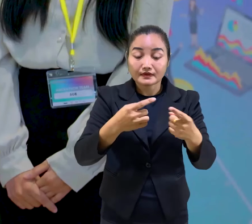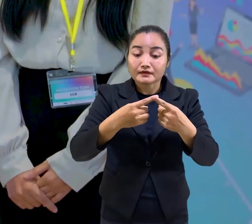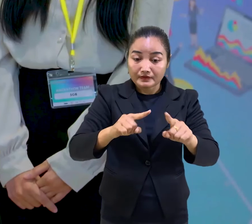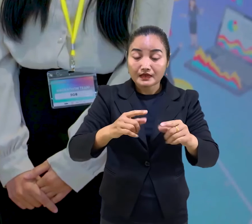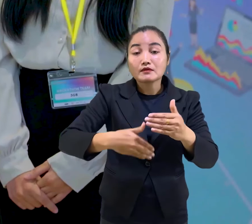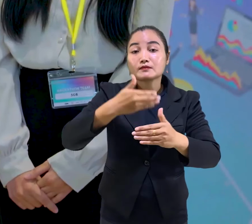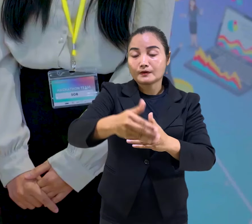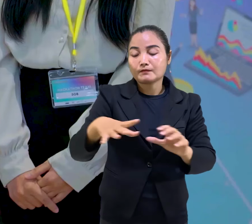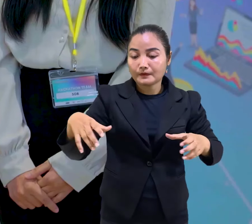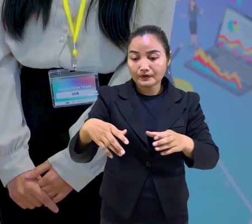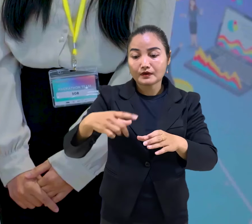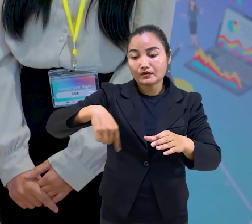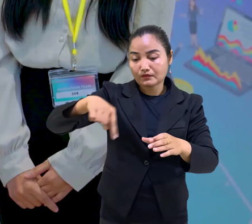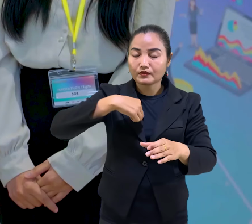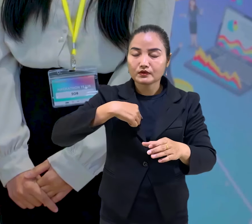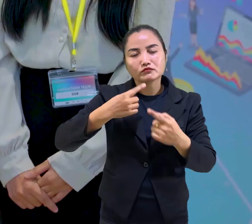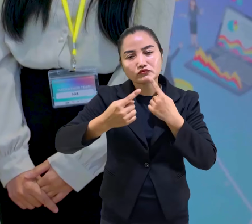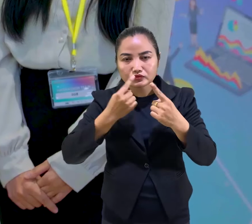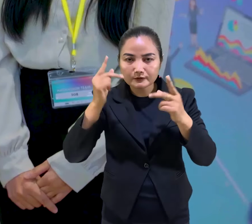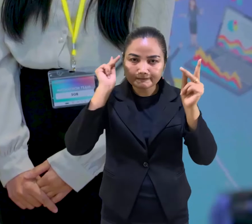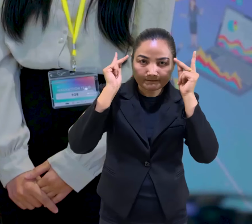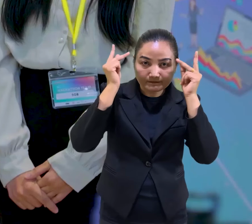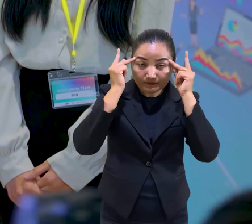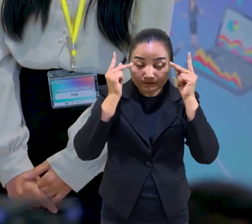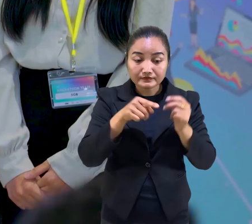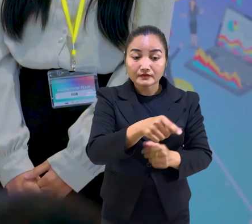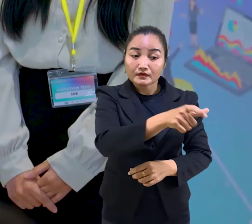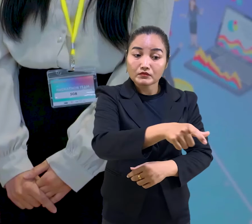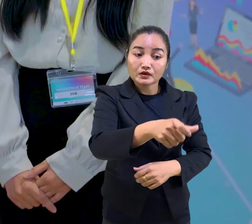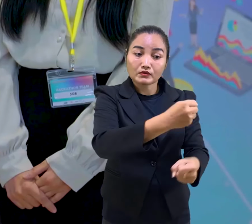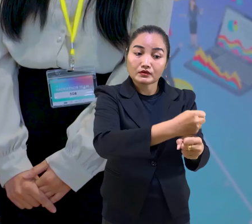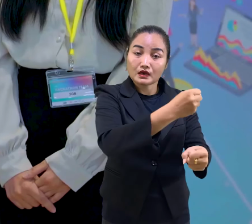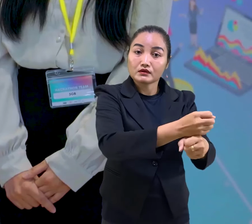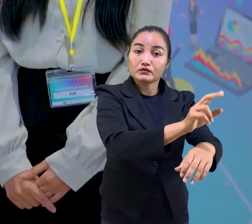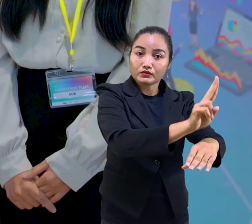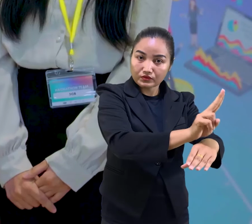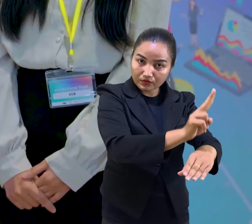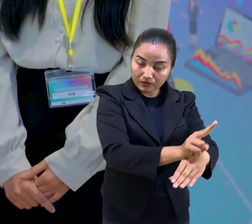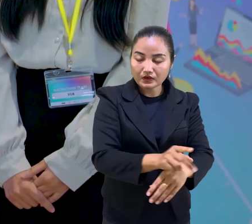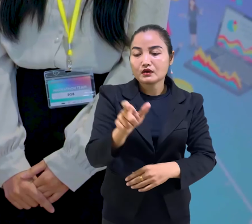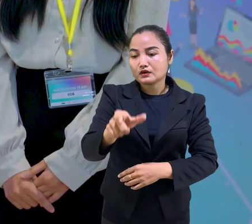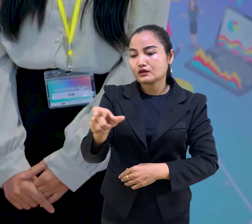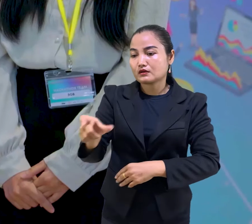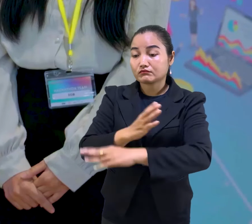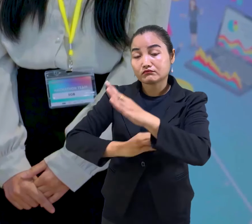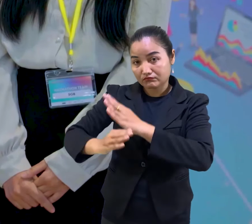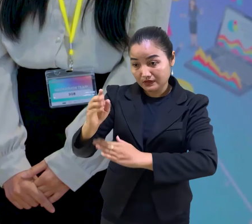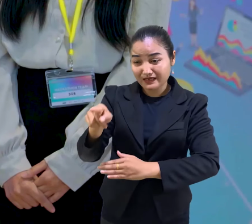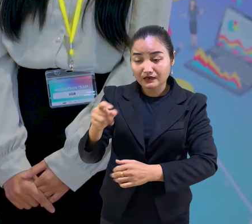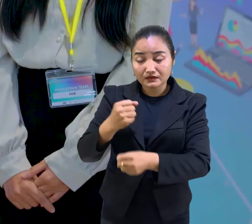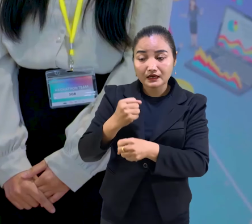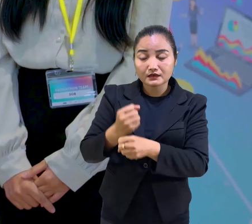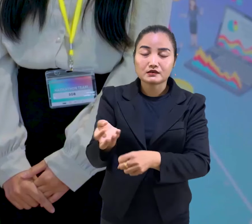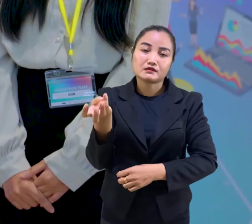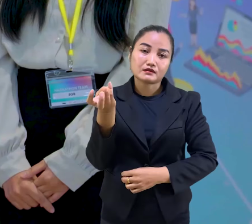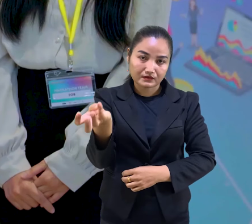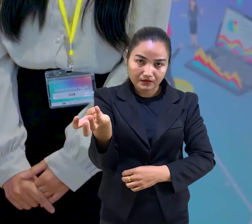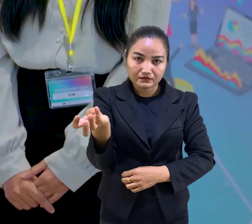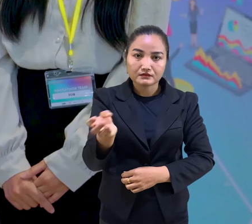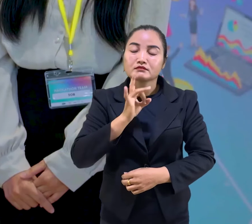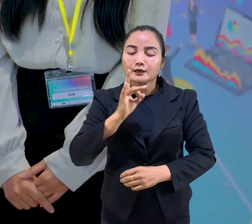it's limited, of course. And we analyze on how the gap between normal people and people with